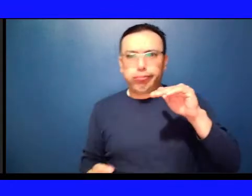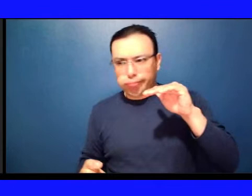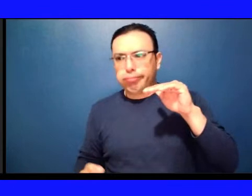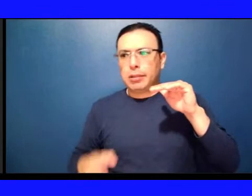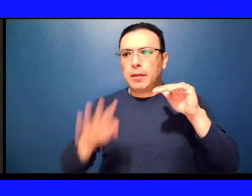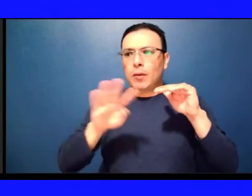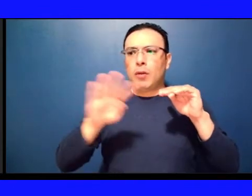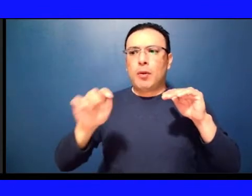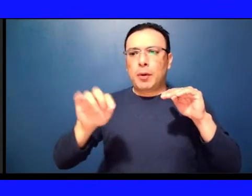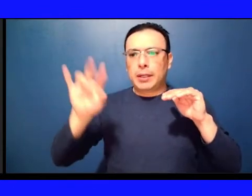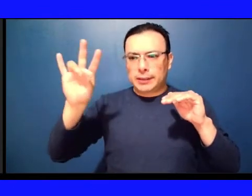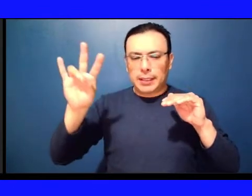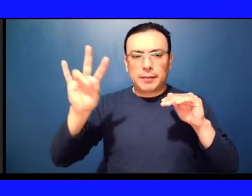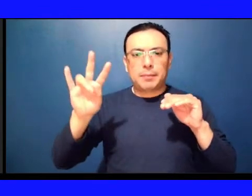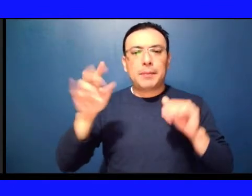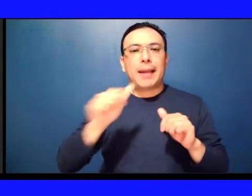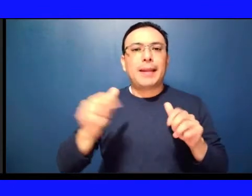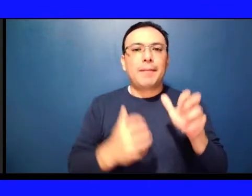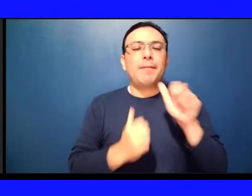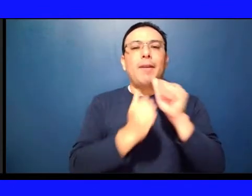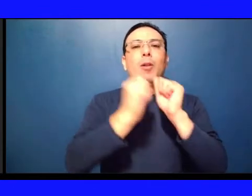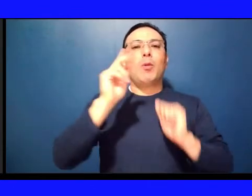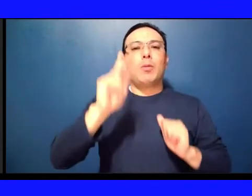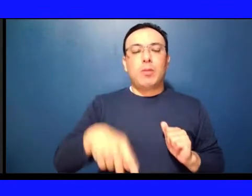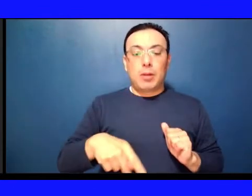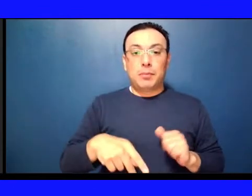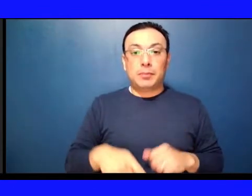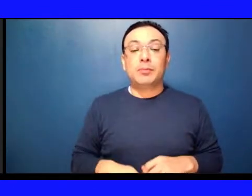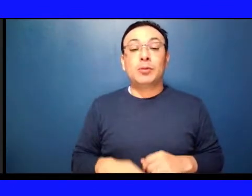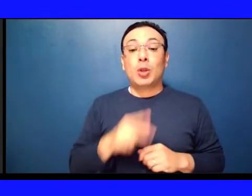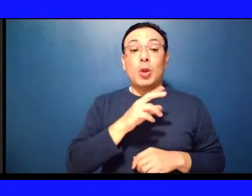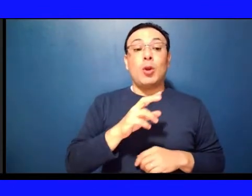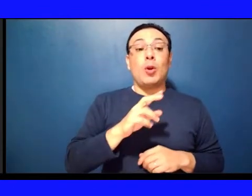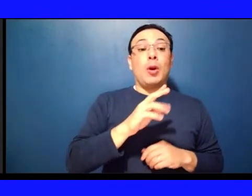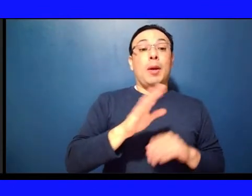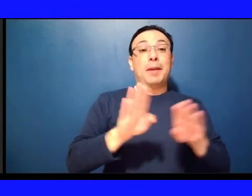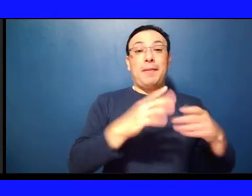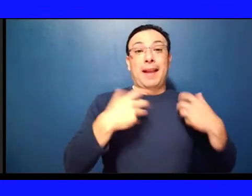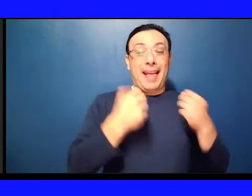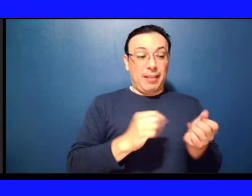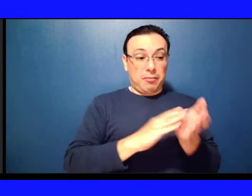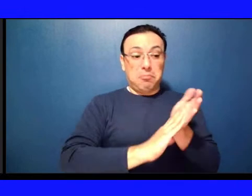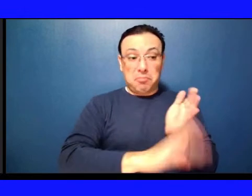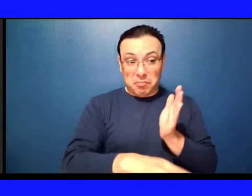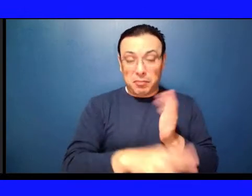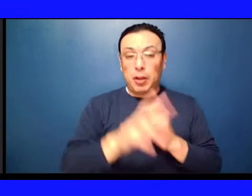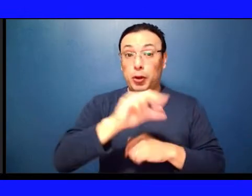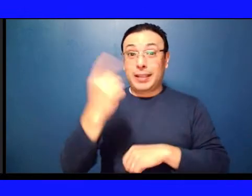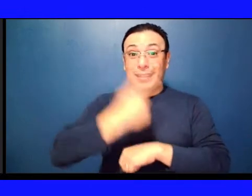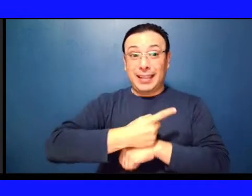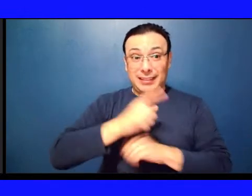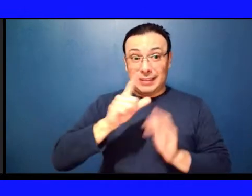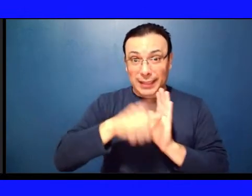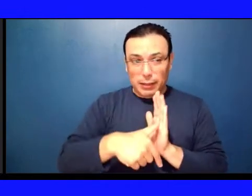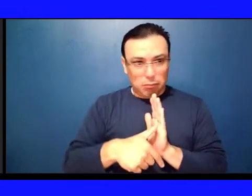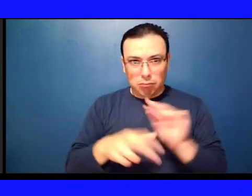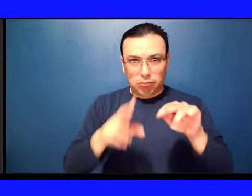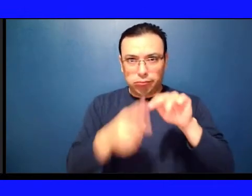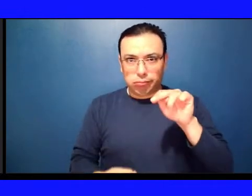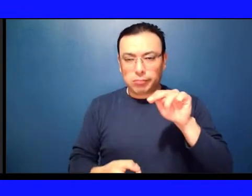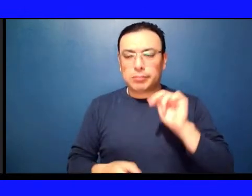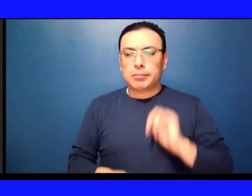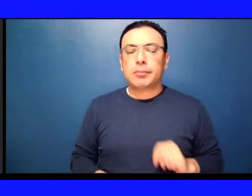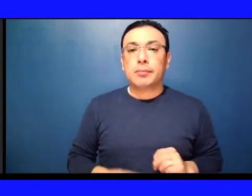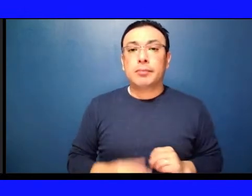called PDMS to Epic on this. And so during this quarter, there was a lot of training